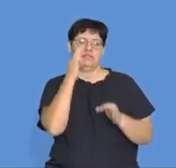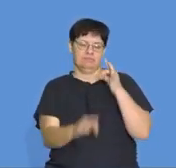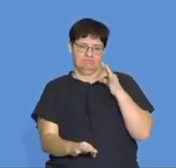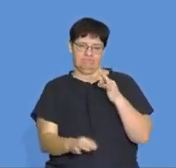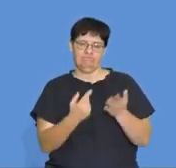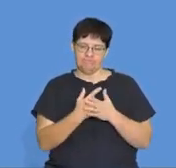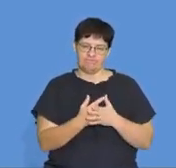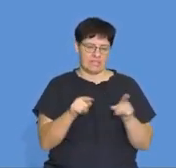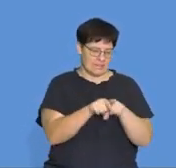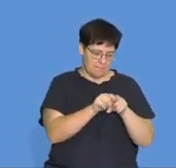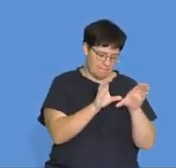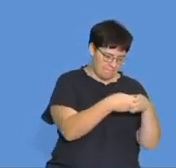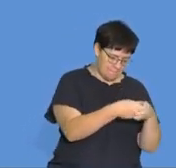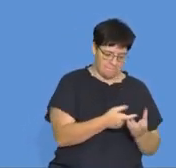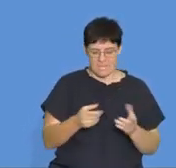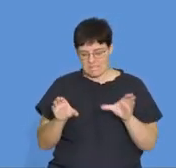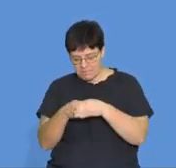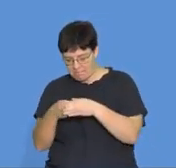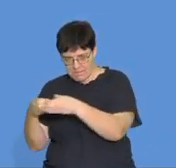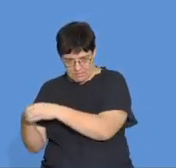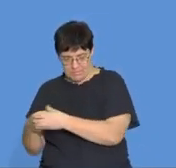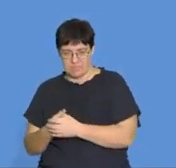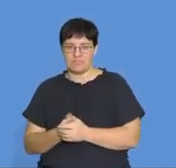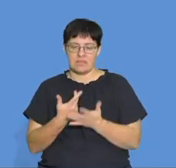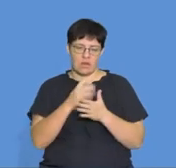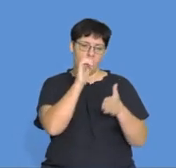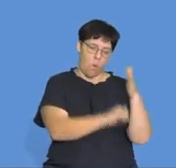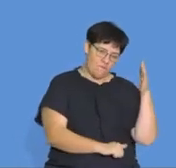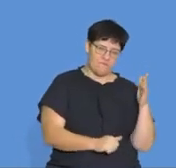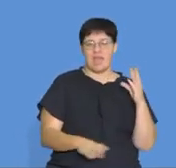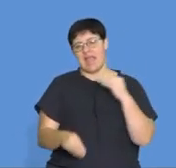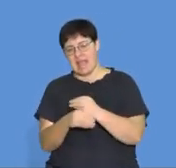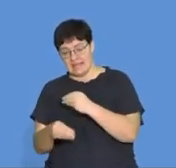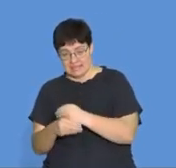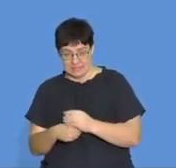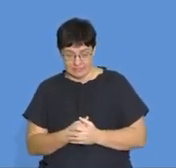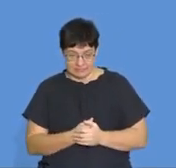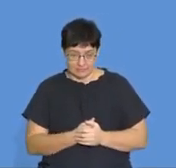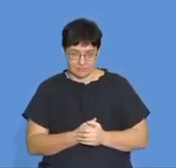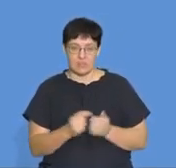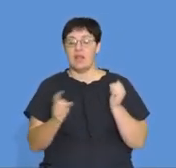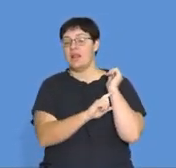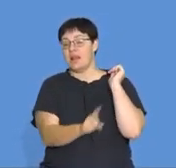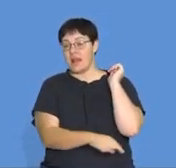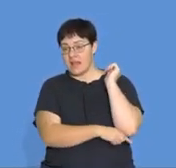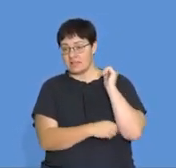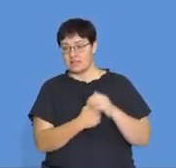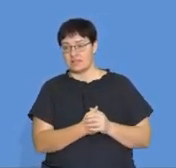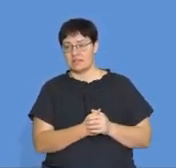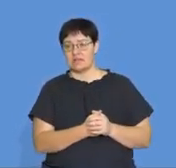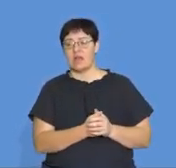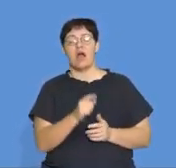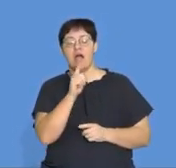your like terms, and subtract, add where necessary. The last thing you always need to do is